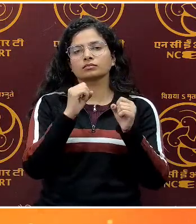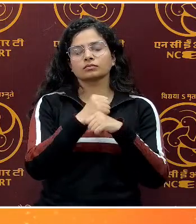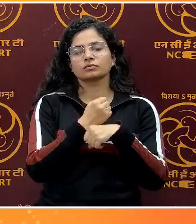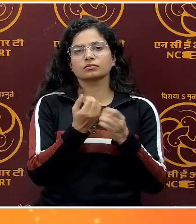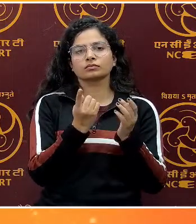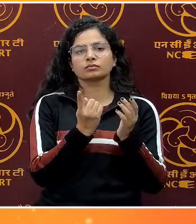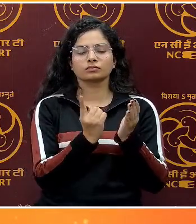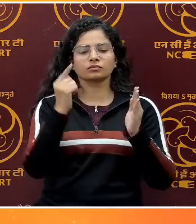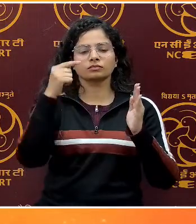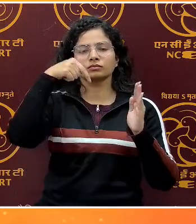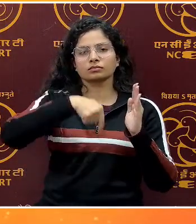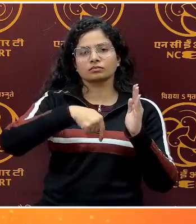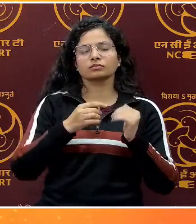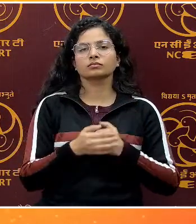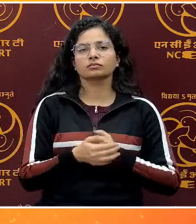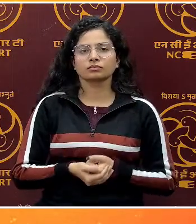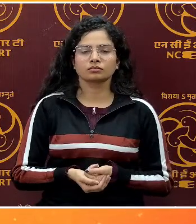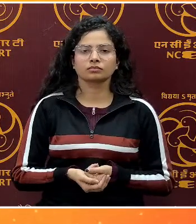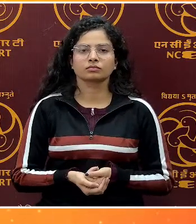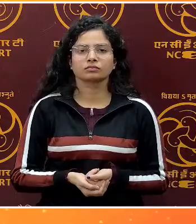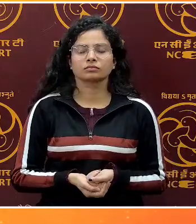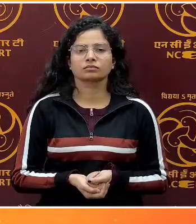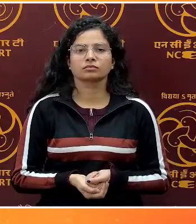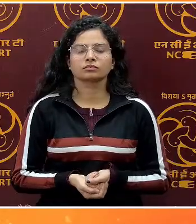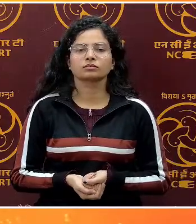inverted. You can write it.